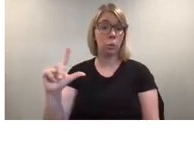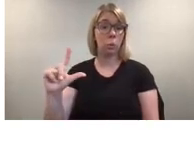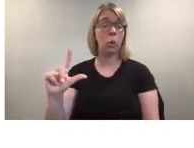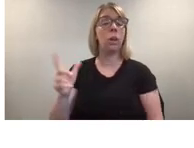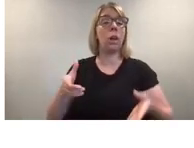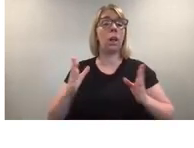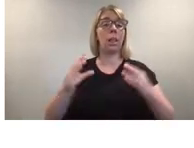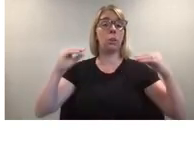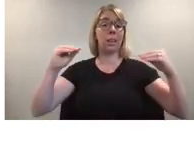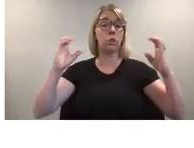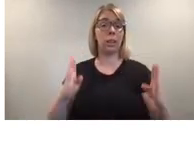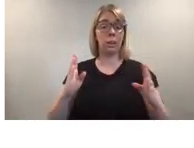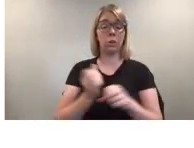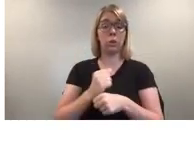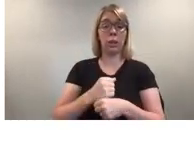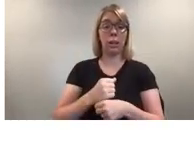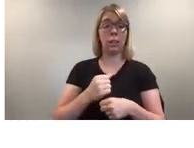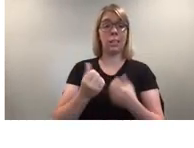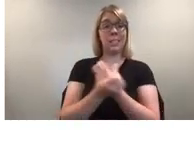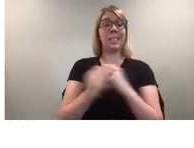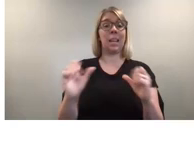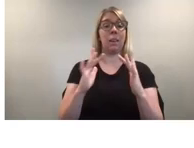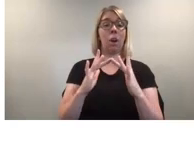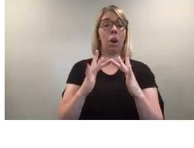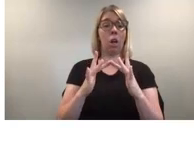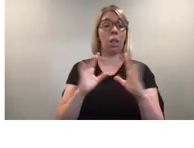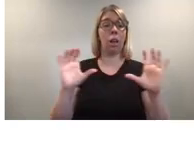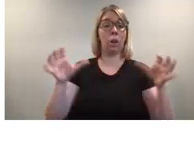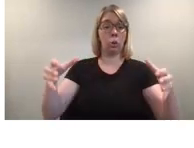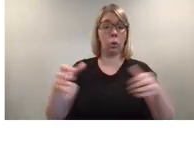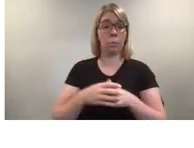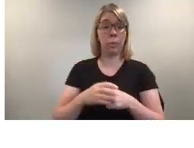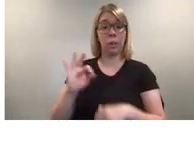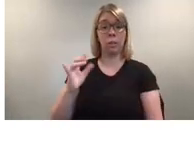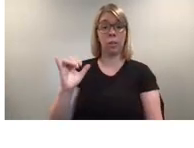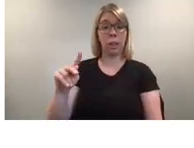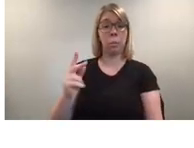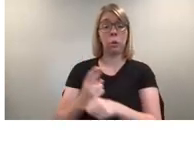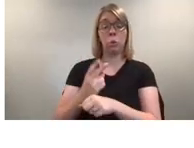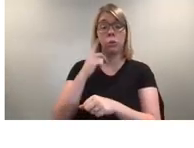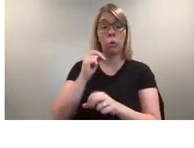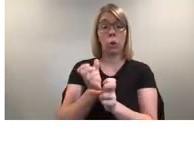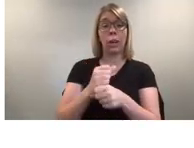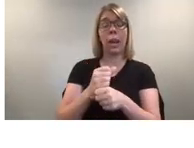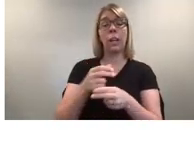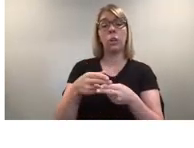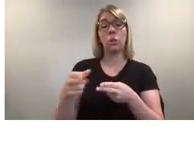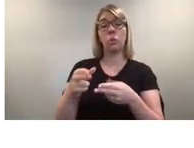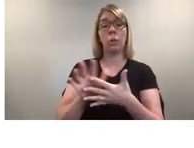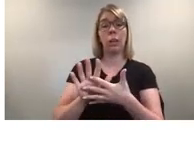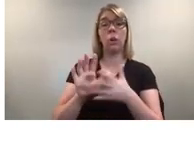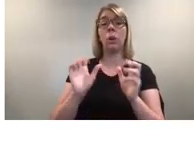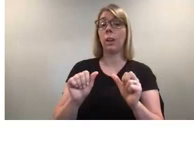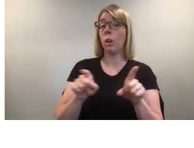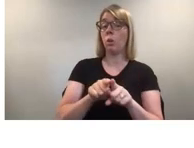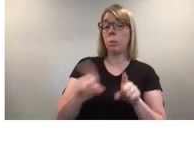groups where students can express themselves. Flip is mostly used for creating short videos, but it can also be just audio or just